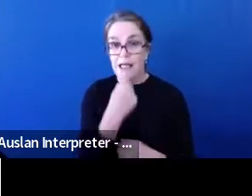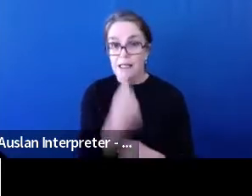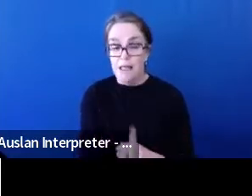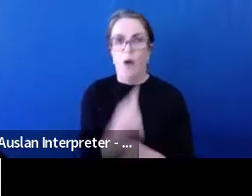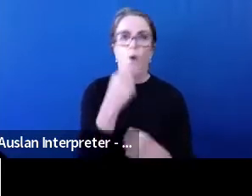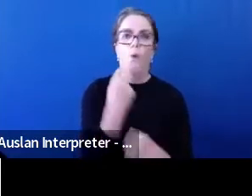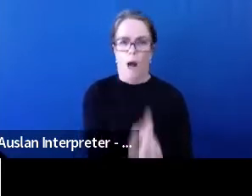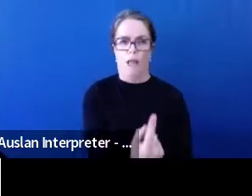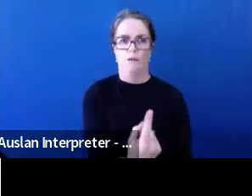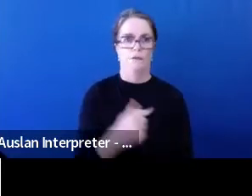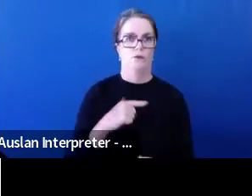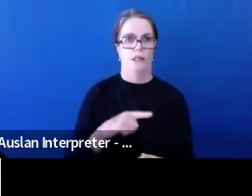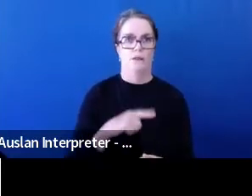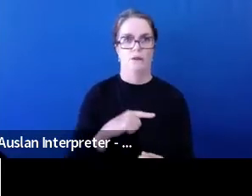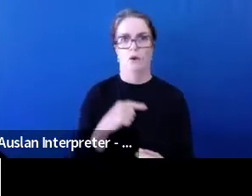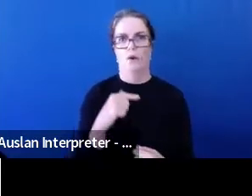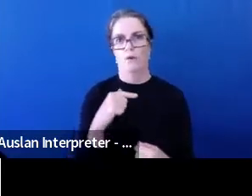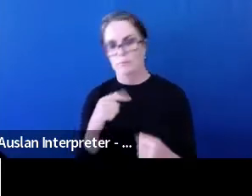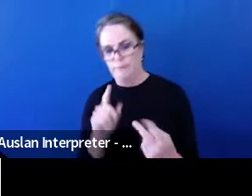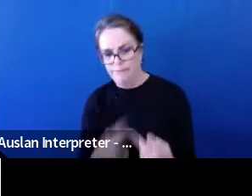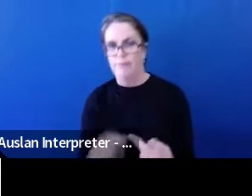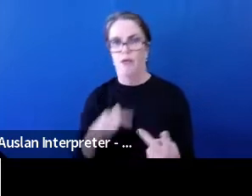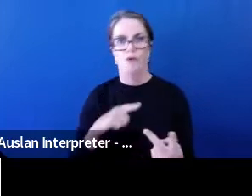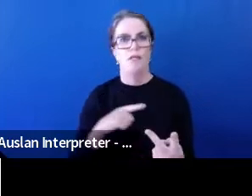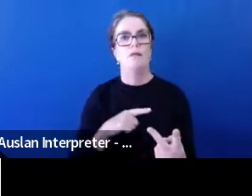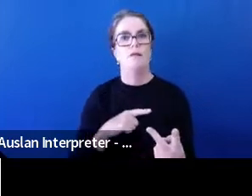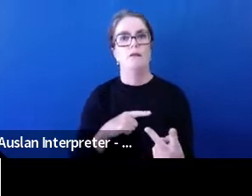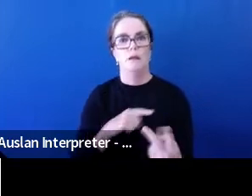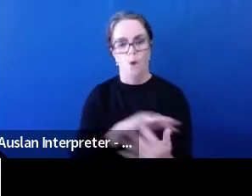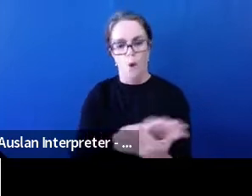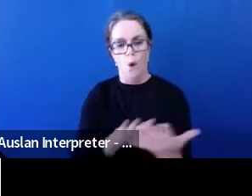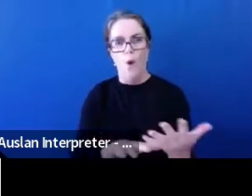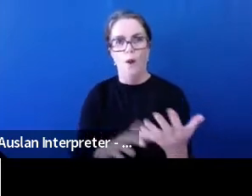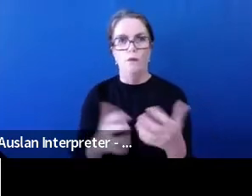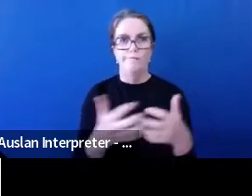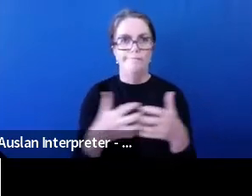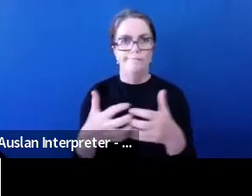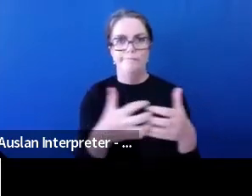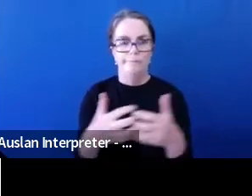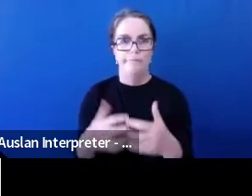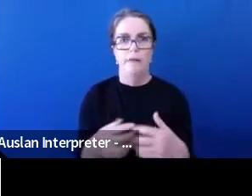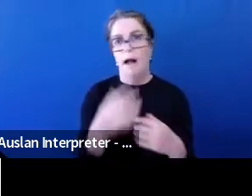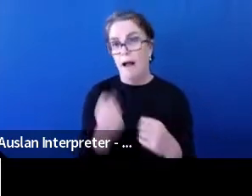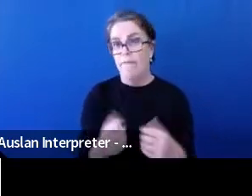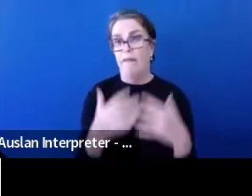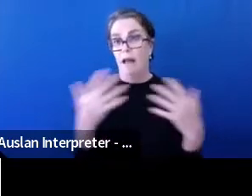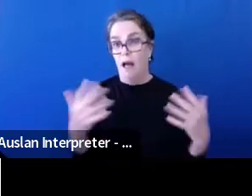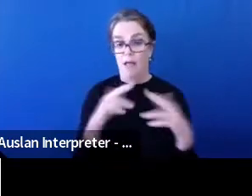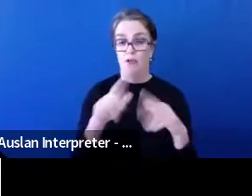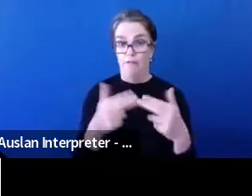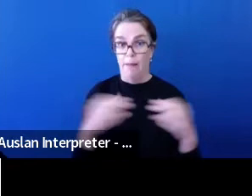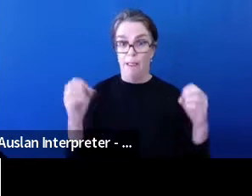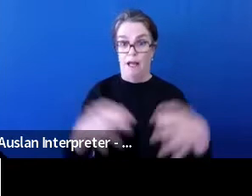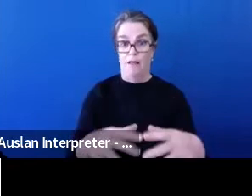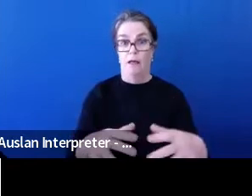say it's this, it's that. They do intersect. You've got large family gatherings where multiple large families